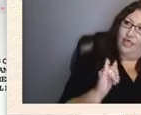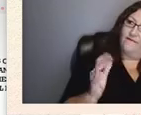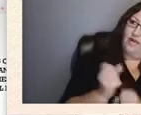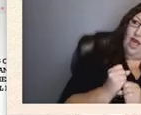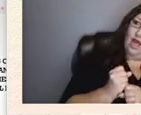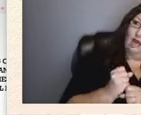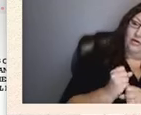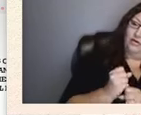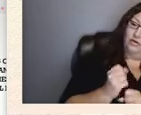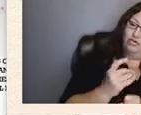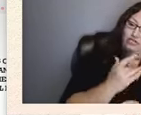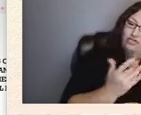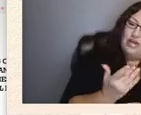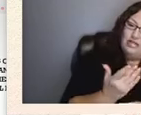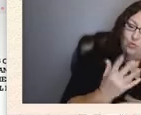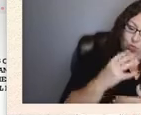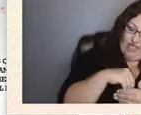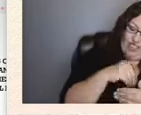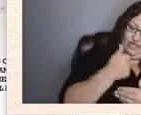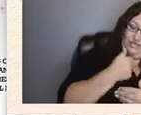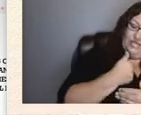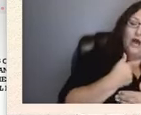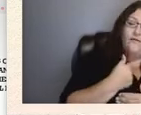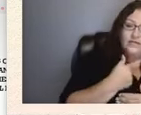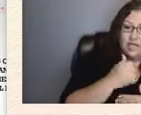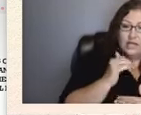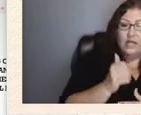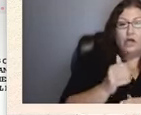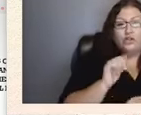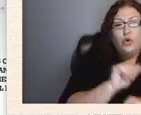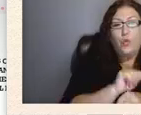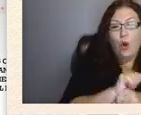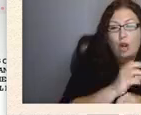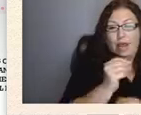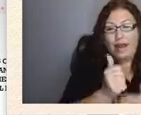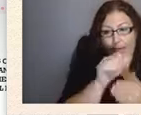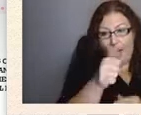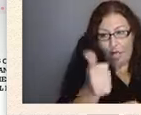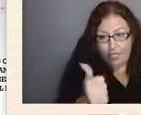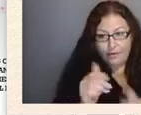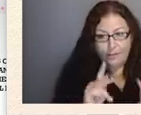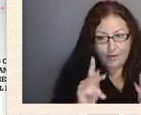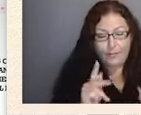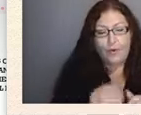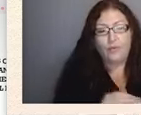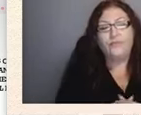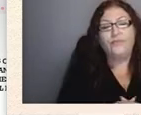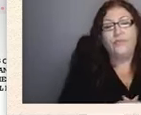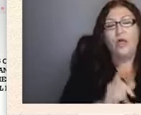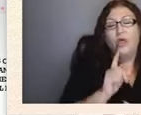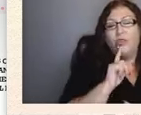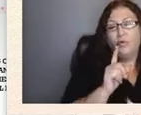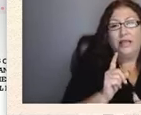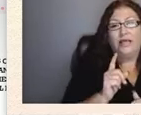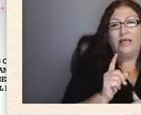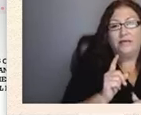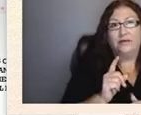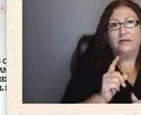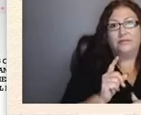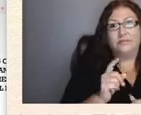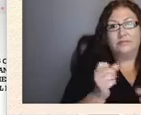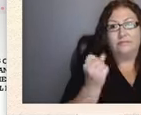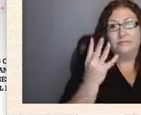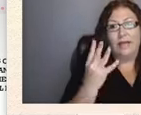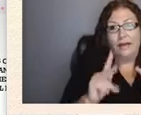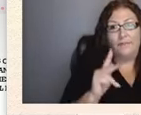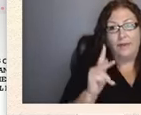to work on behalf of others. And there is quite a big body of people within the state of